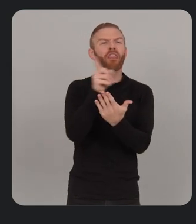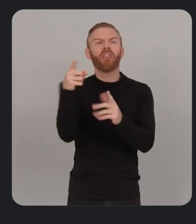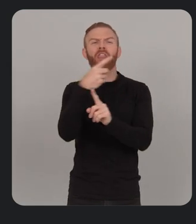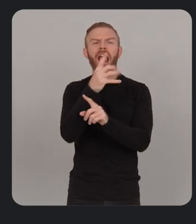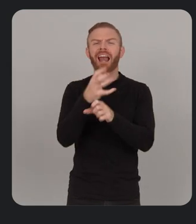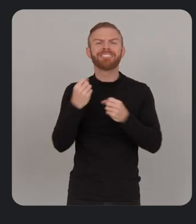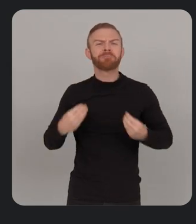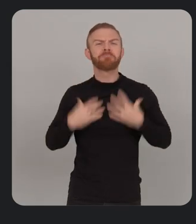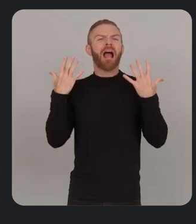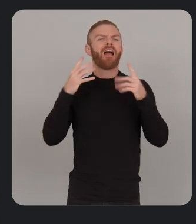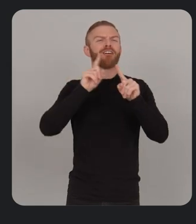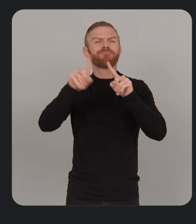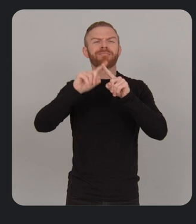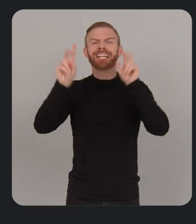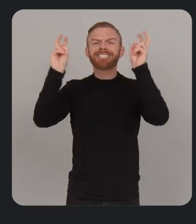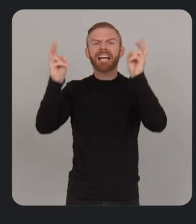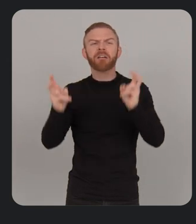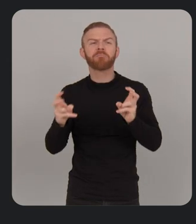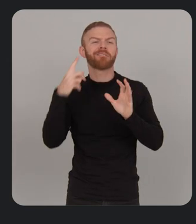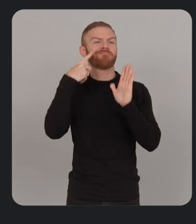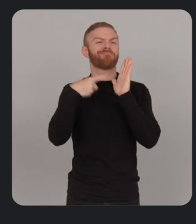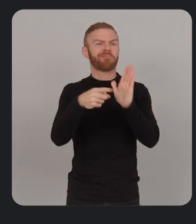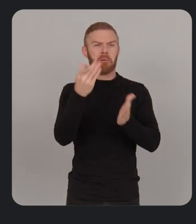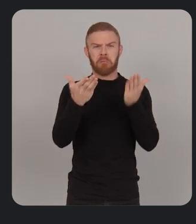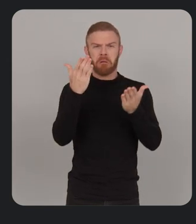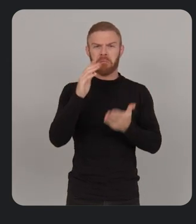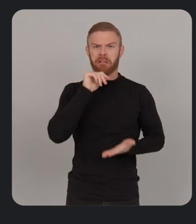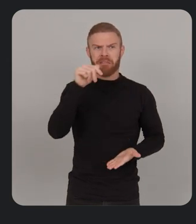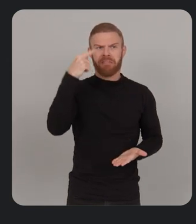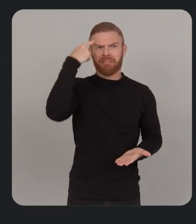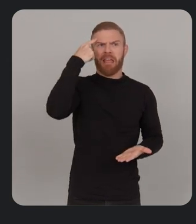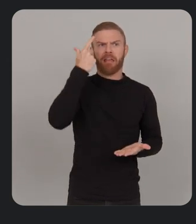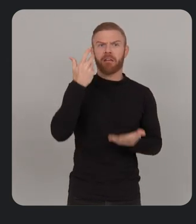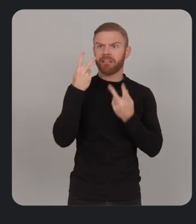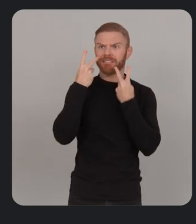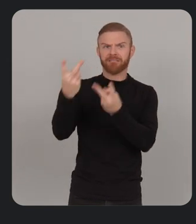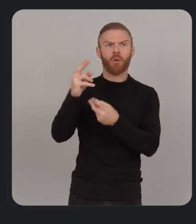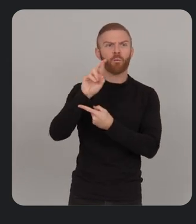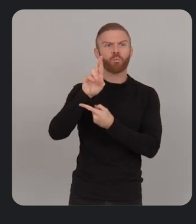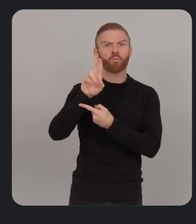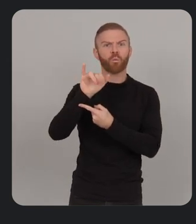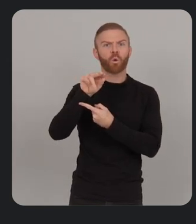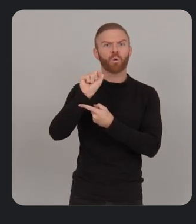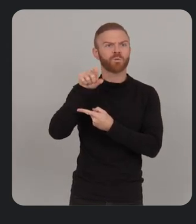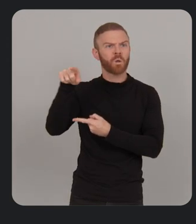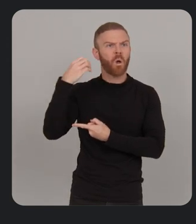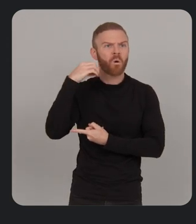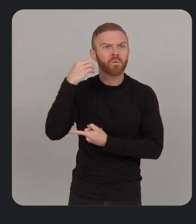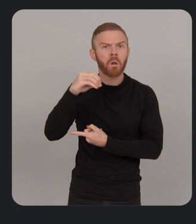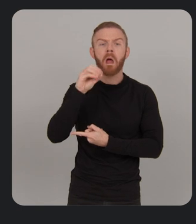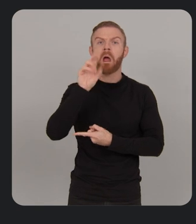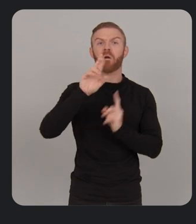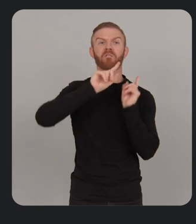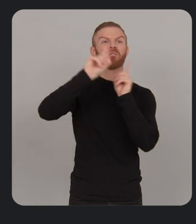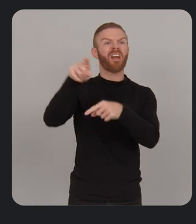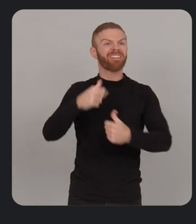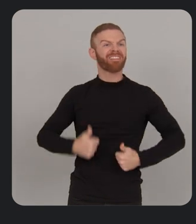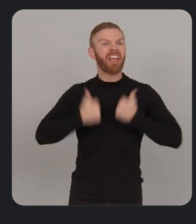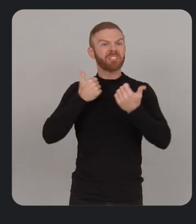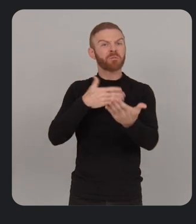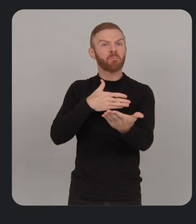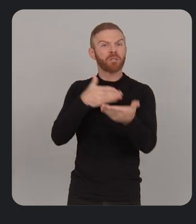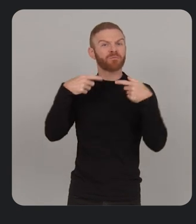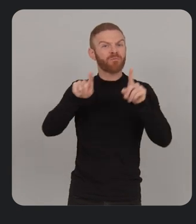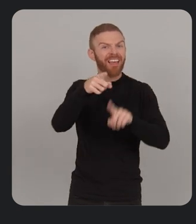get inspired by related topics. For instance, you may never have thought to visit ruins in Oaxaca, or find live music while you're there.